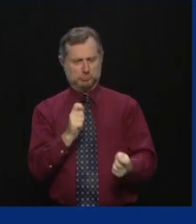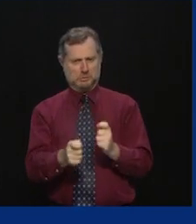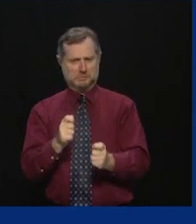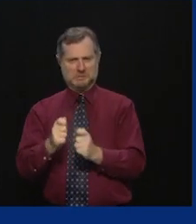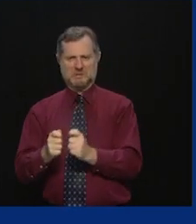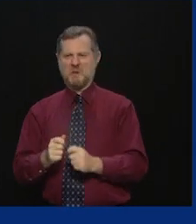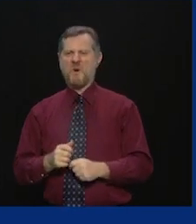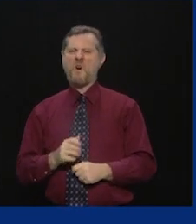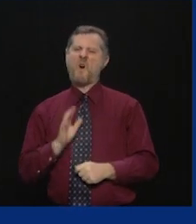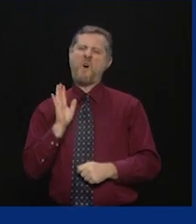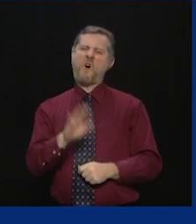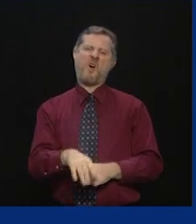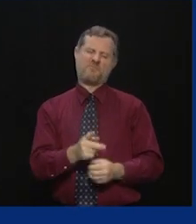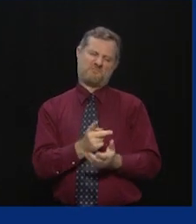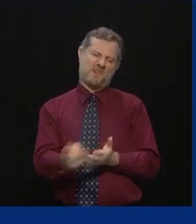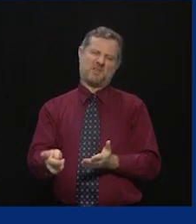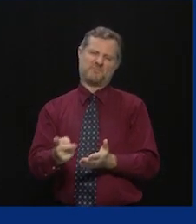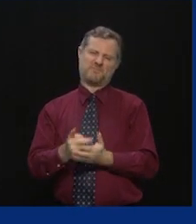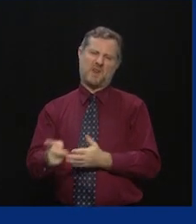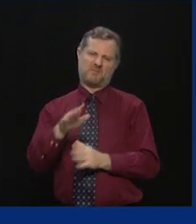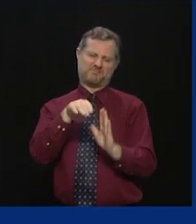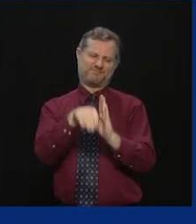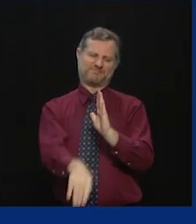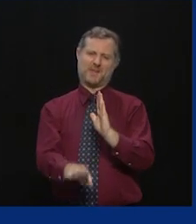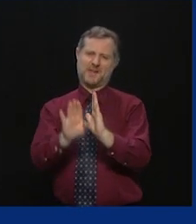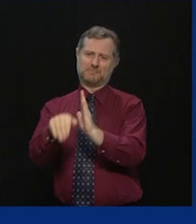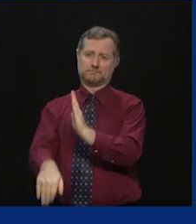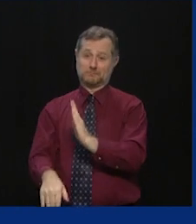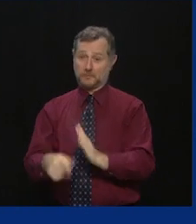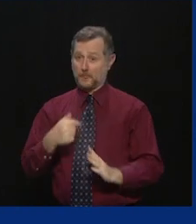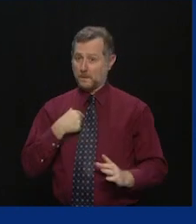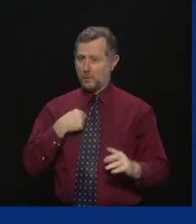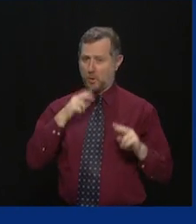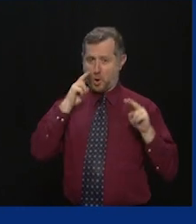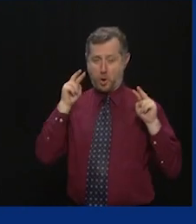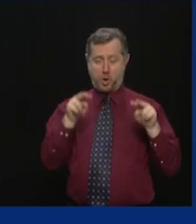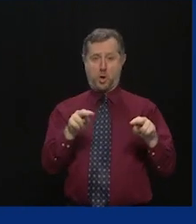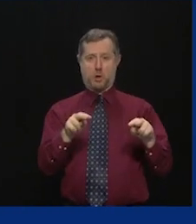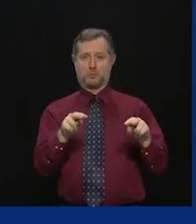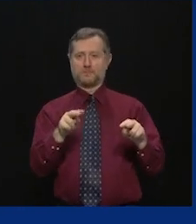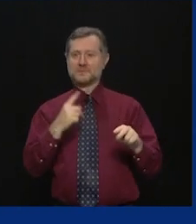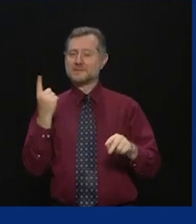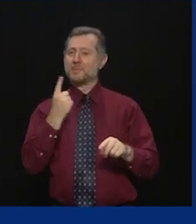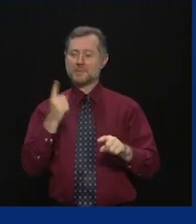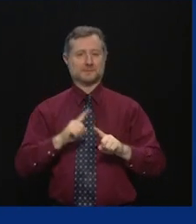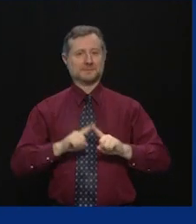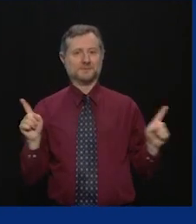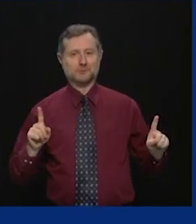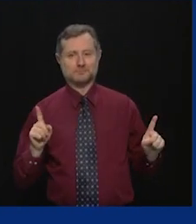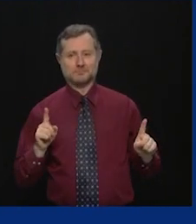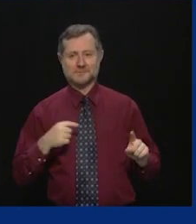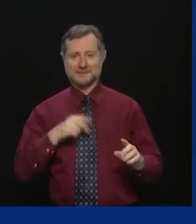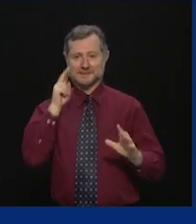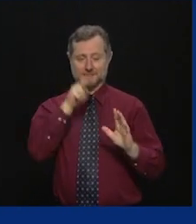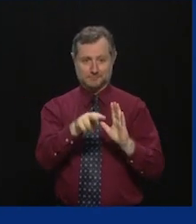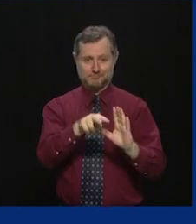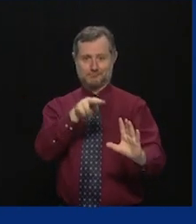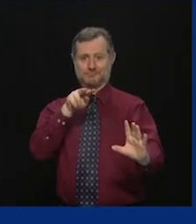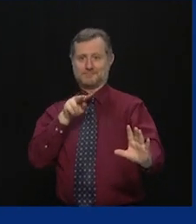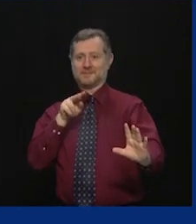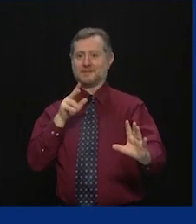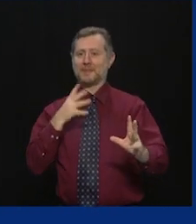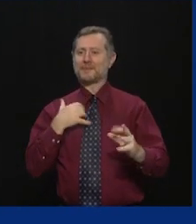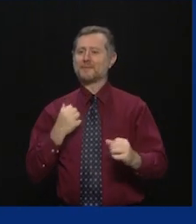decline. But when I look at it, I see something very different. I see our resiliency. I see